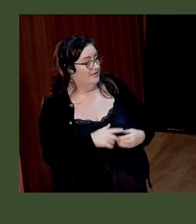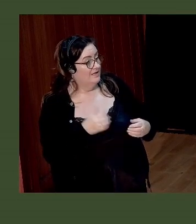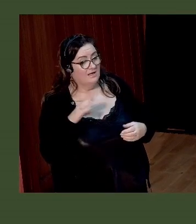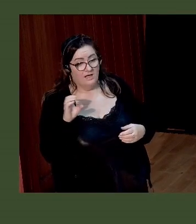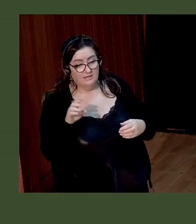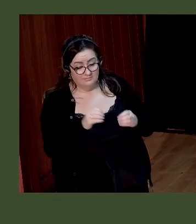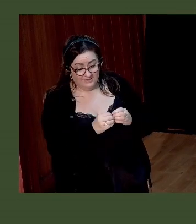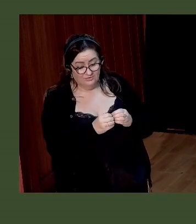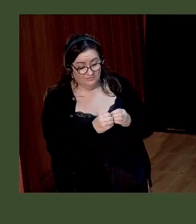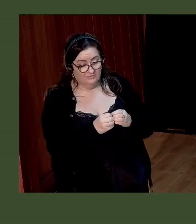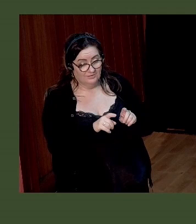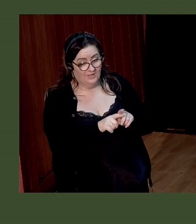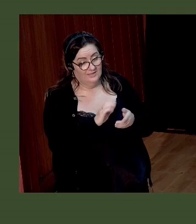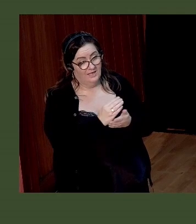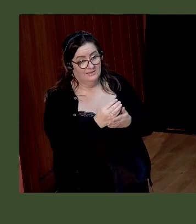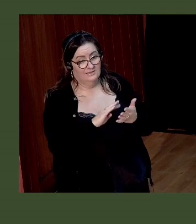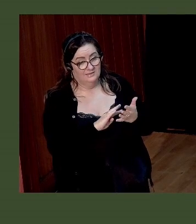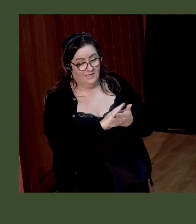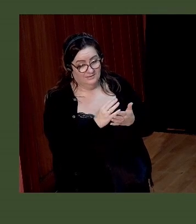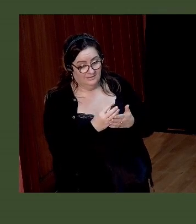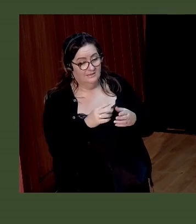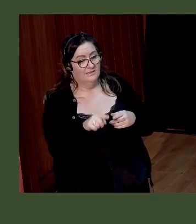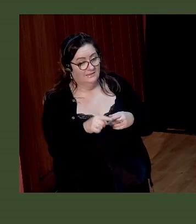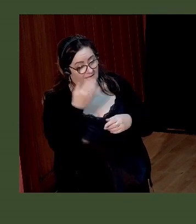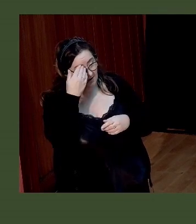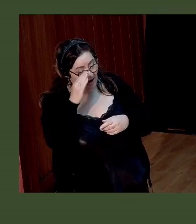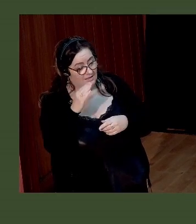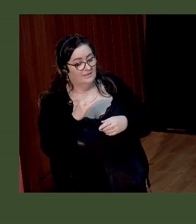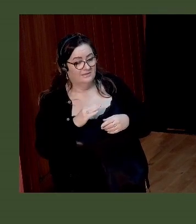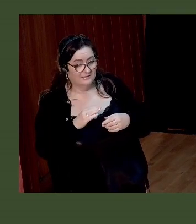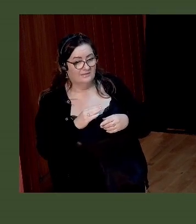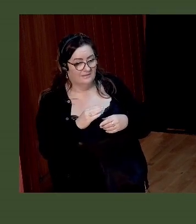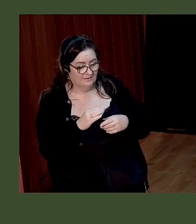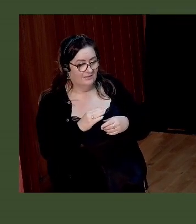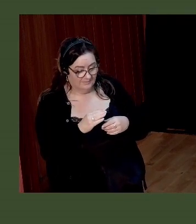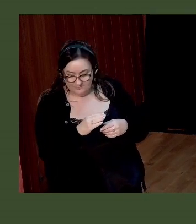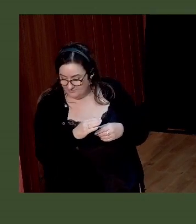Cathal mentioned the speech in 1919, and that Ireland should be taught to every